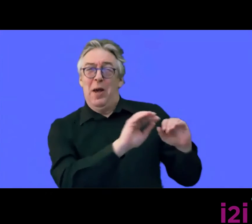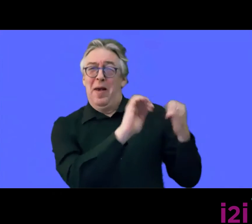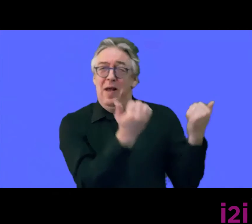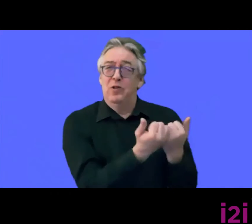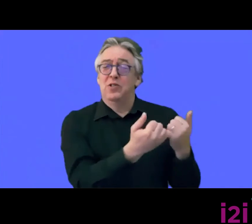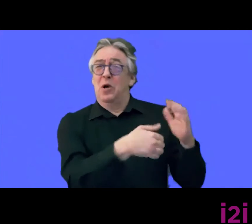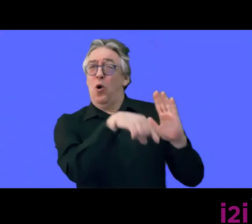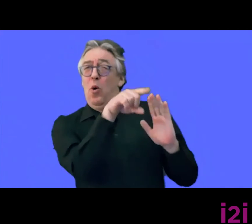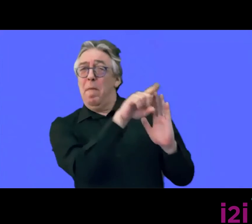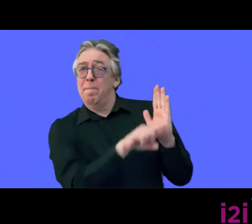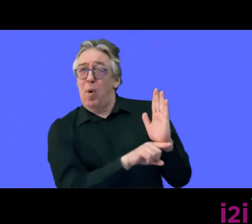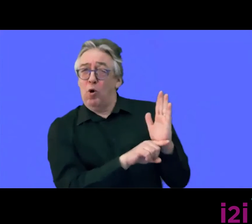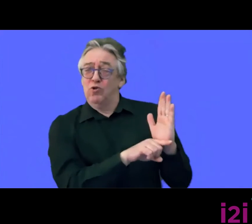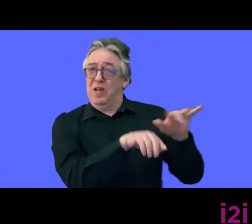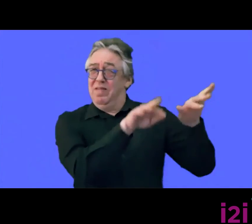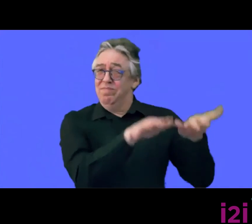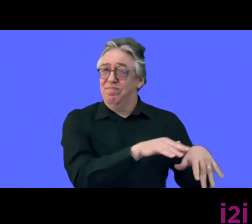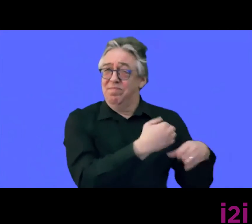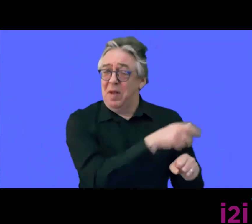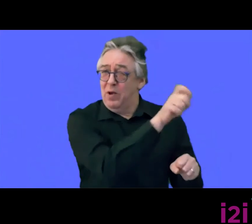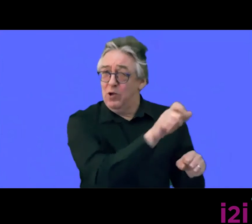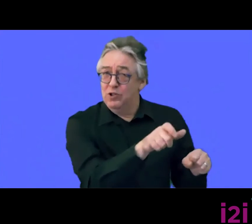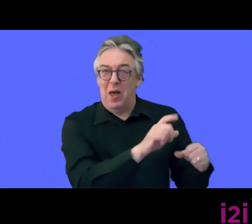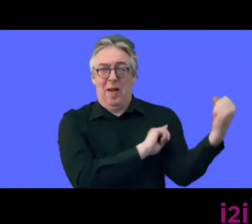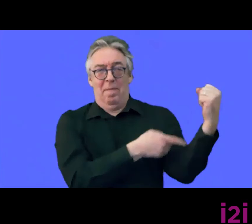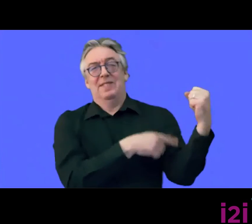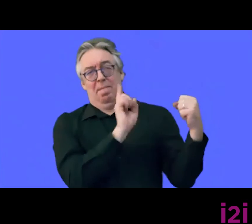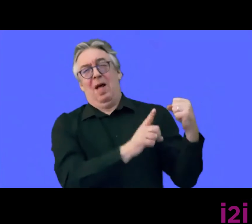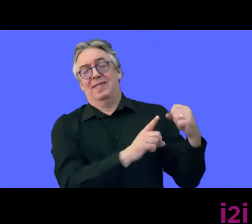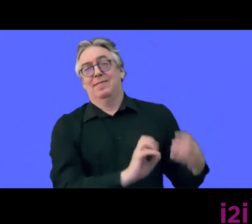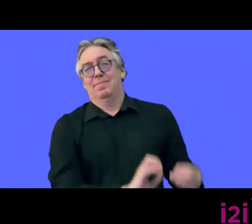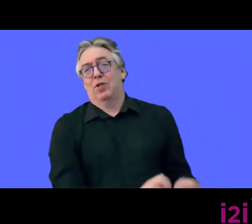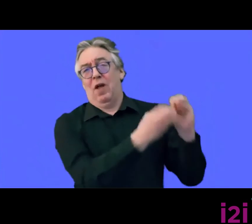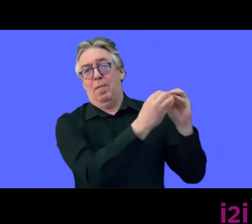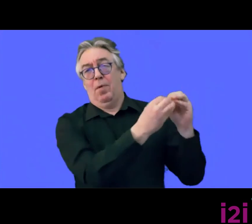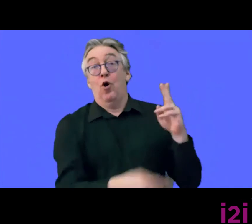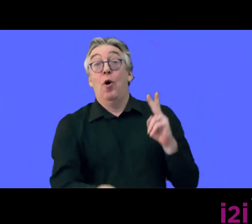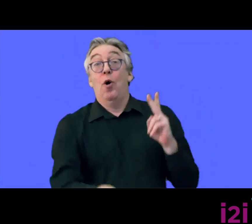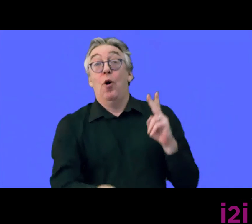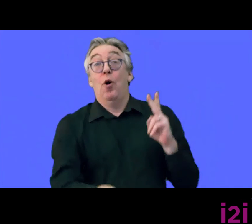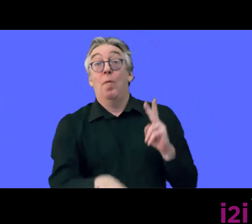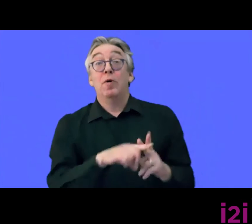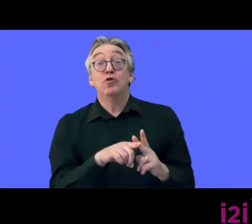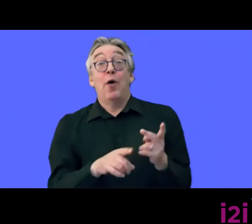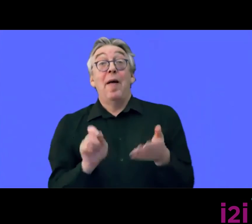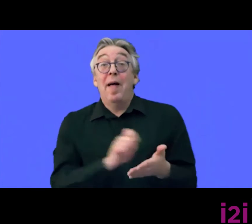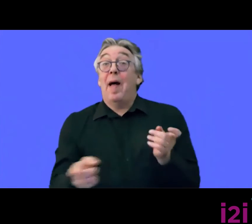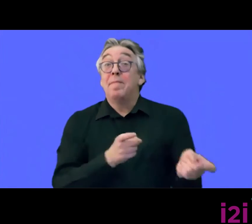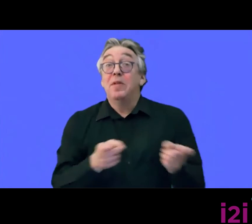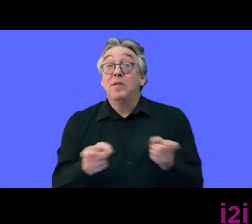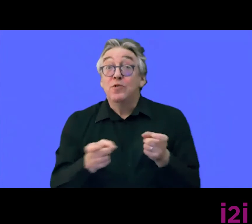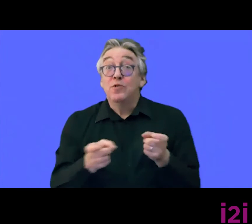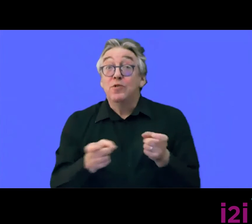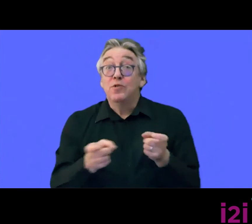and as well as the capacity development of the administrators and leaders of the institutions